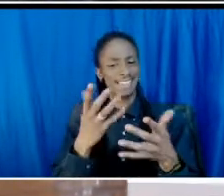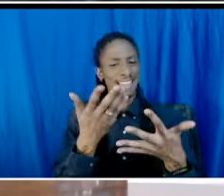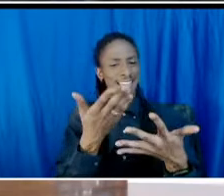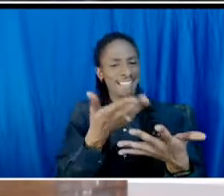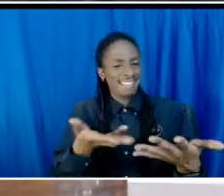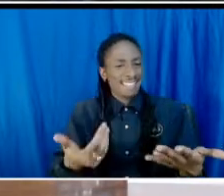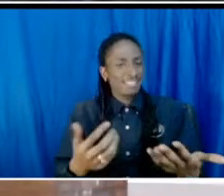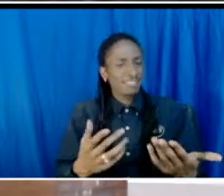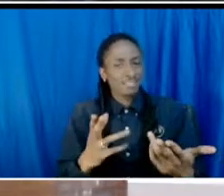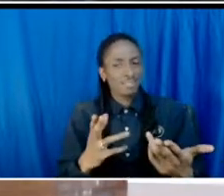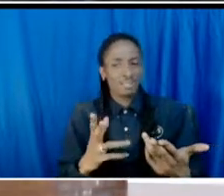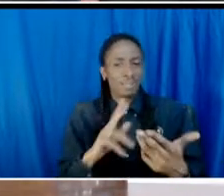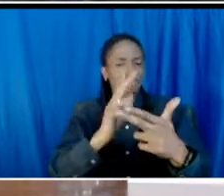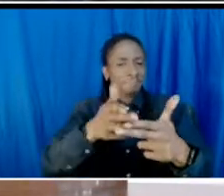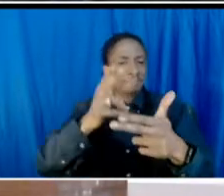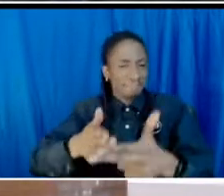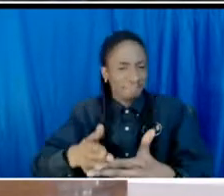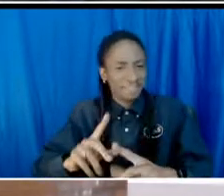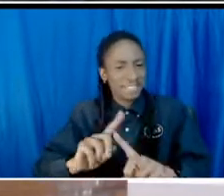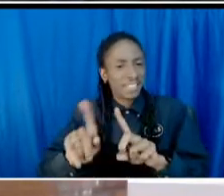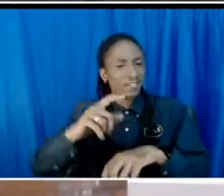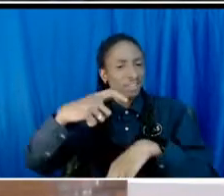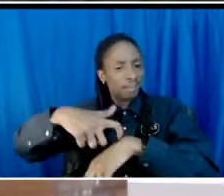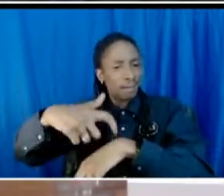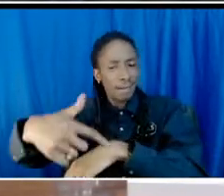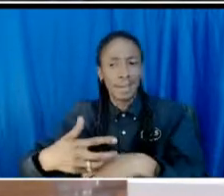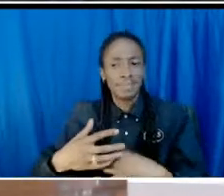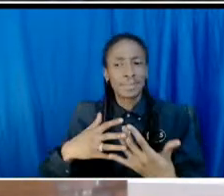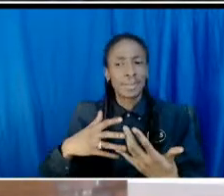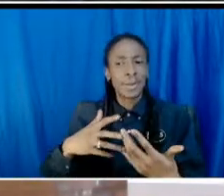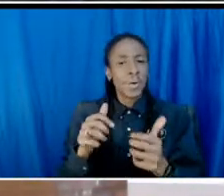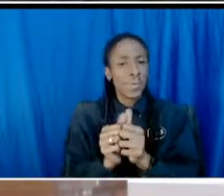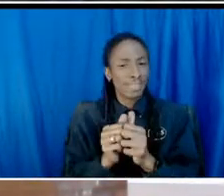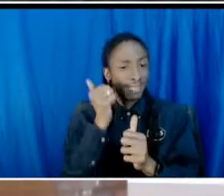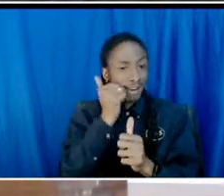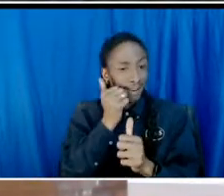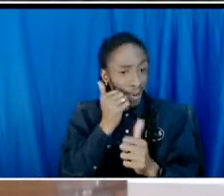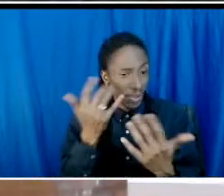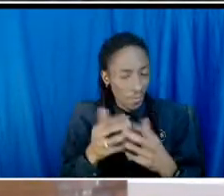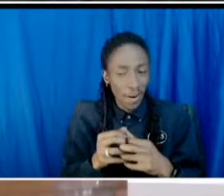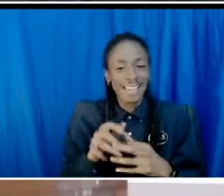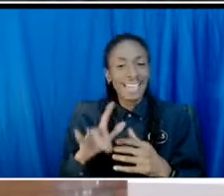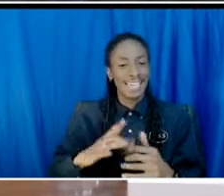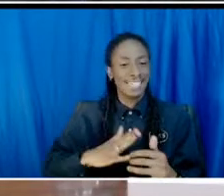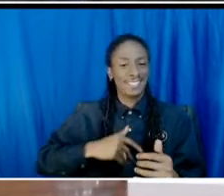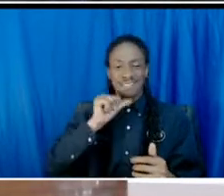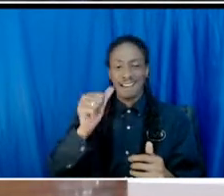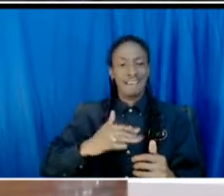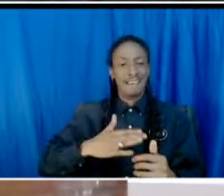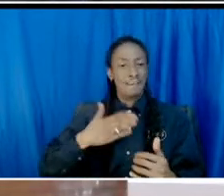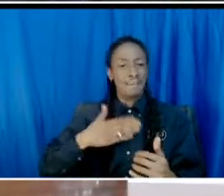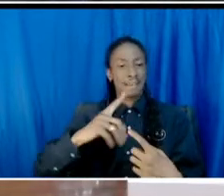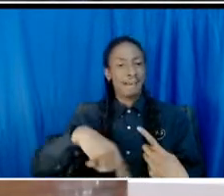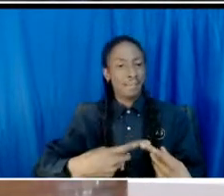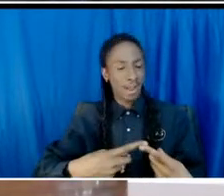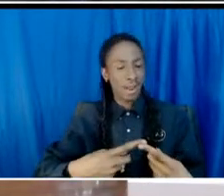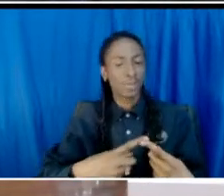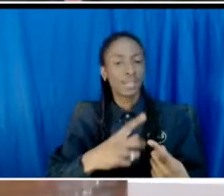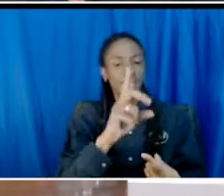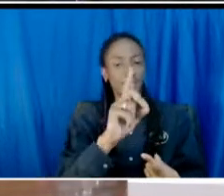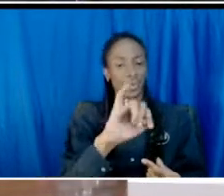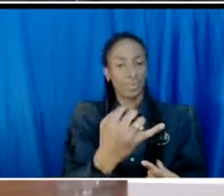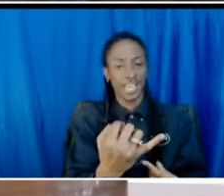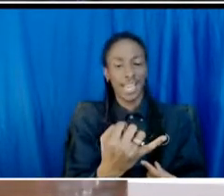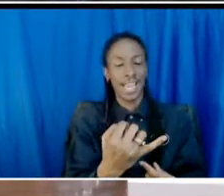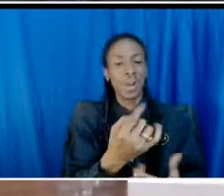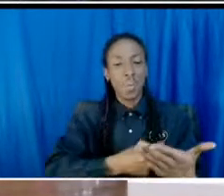different intervals, with the common theme being his dissatisfaction about what the Justice Department had done to